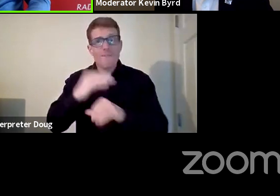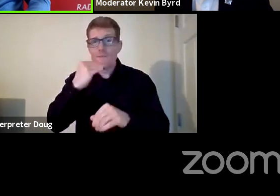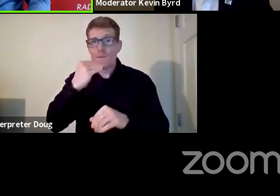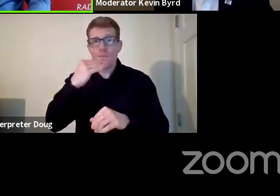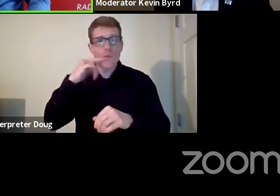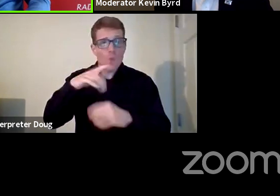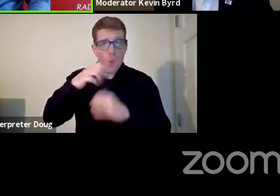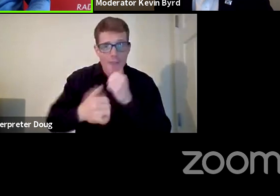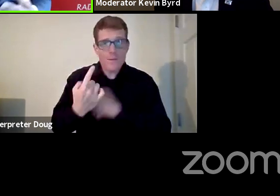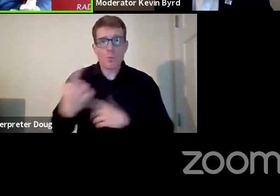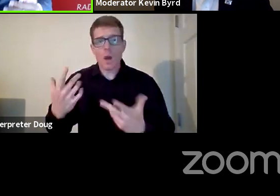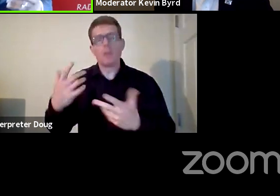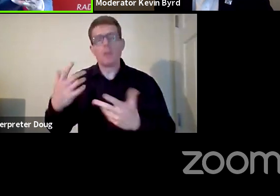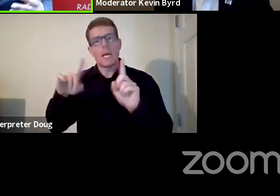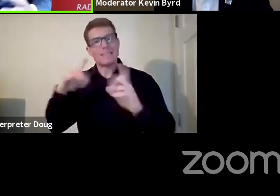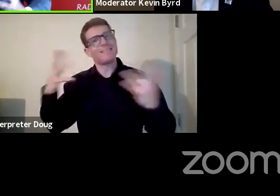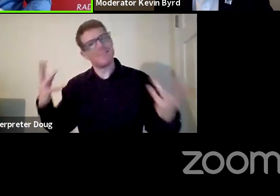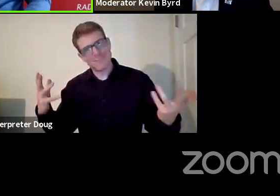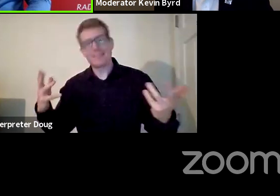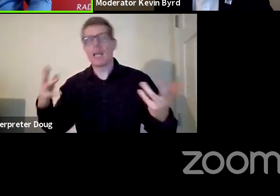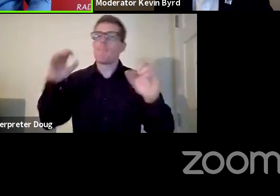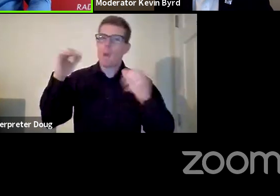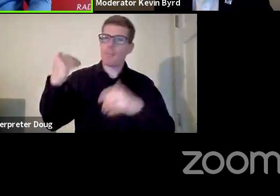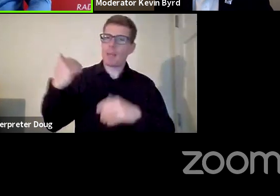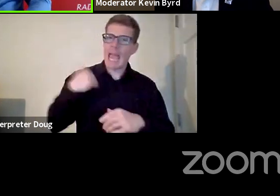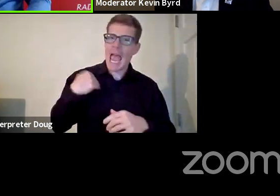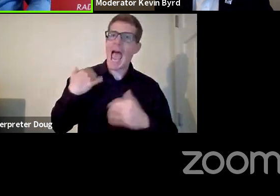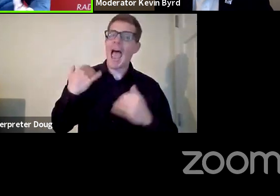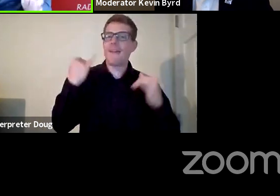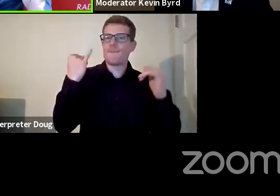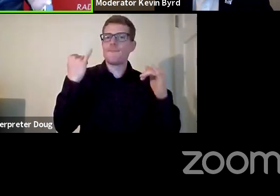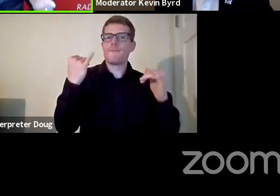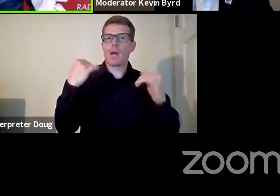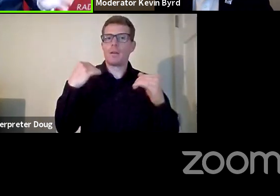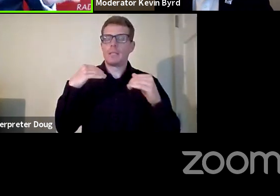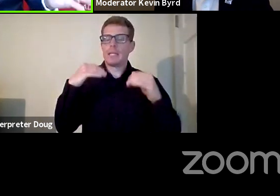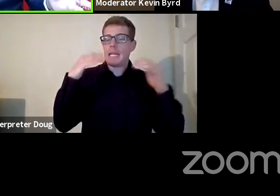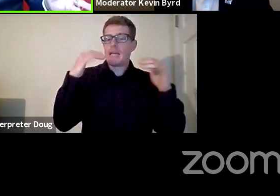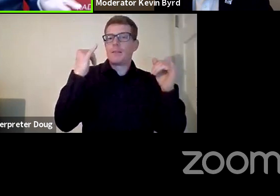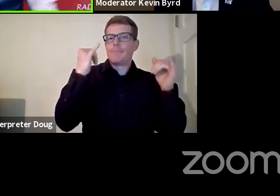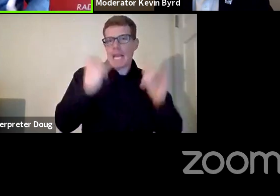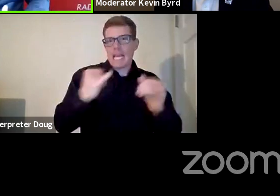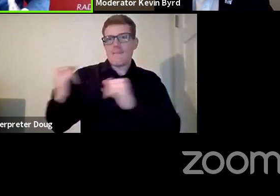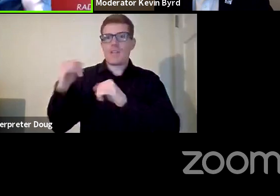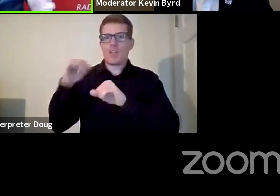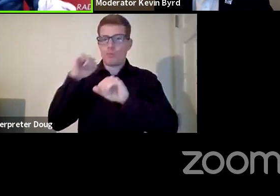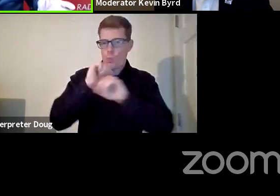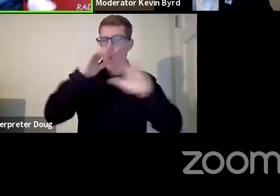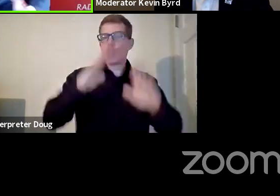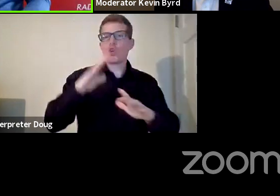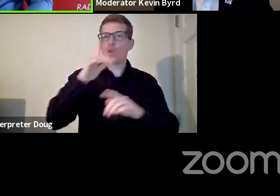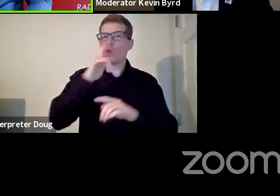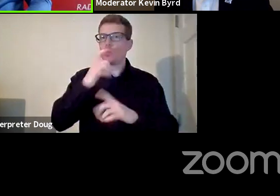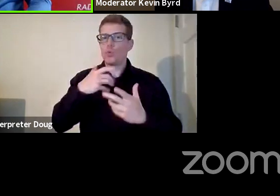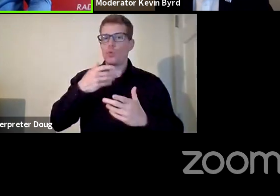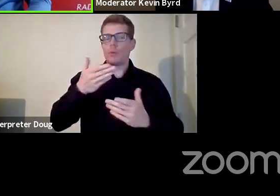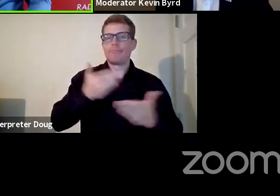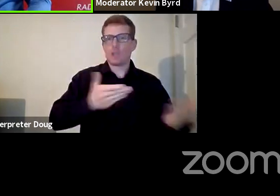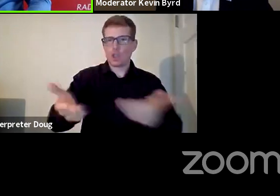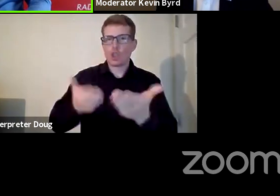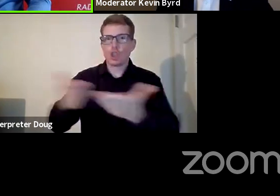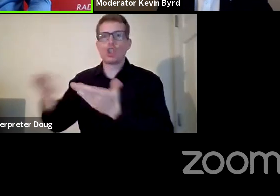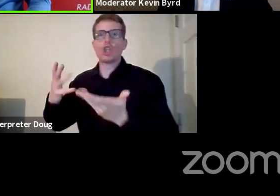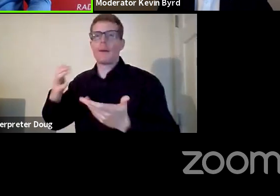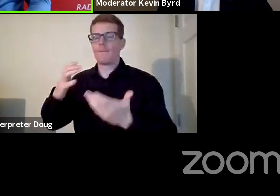be individuals serving with masks and gloves on. There will likely be a change in hours to reduce the density within